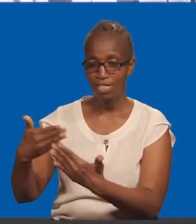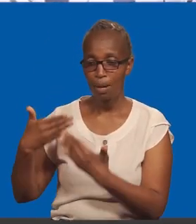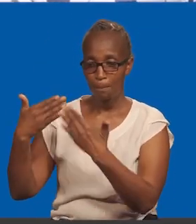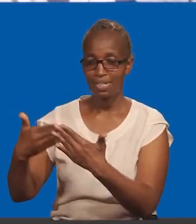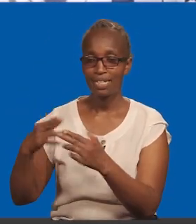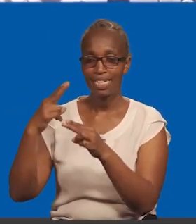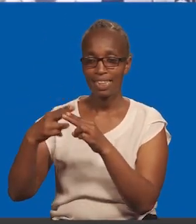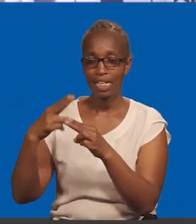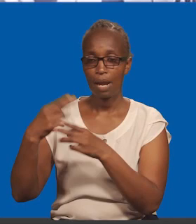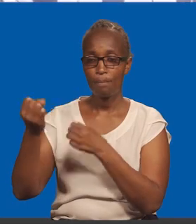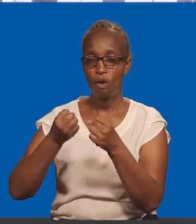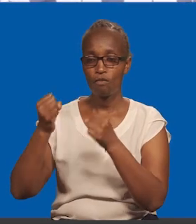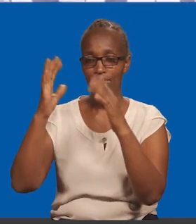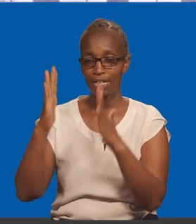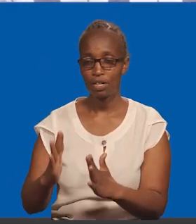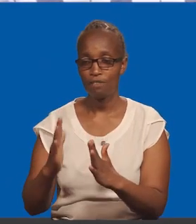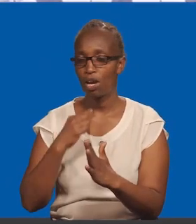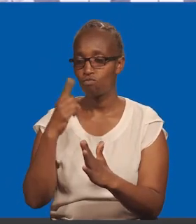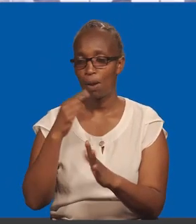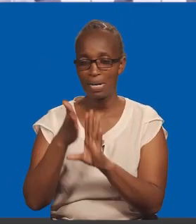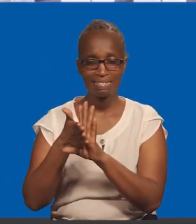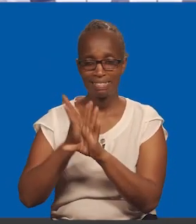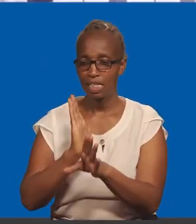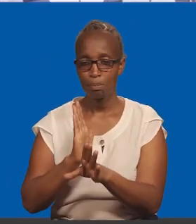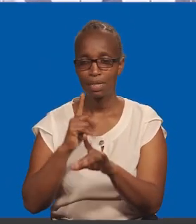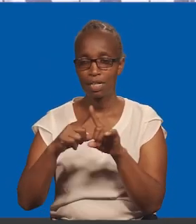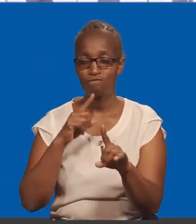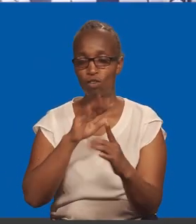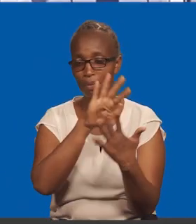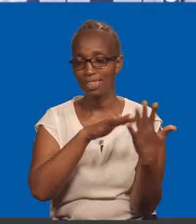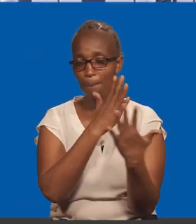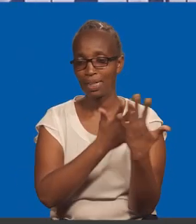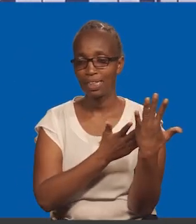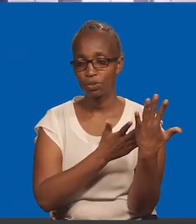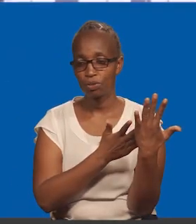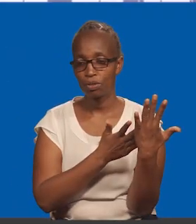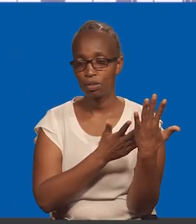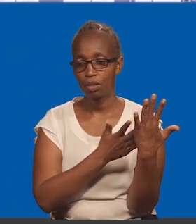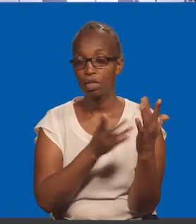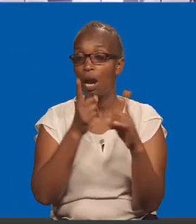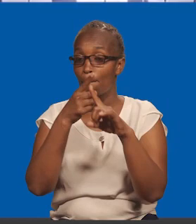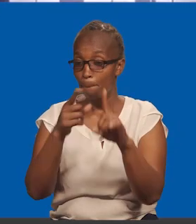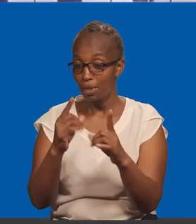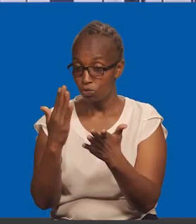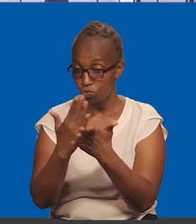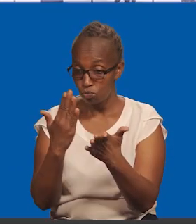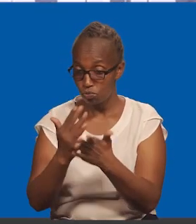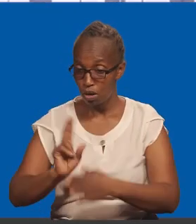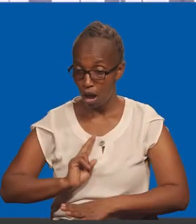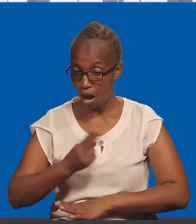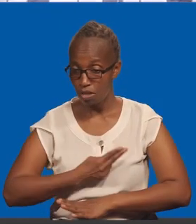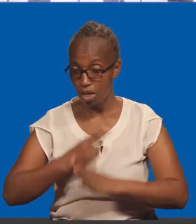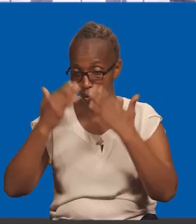has submitted a single name of a driver who has been deactivated or suspended from the applications. Whereas we